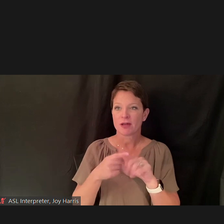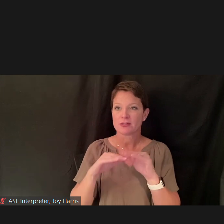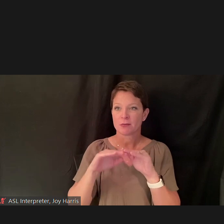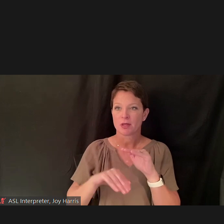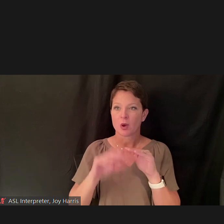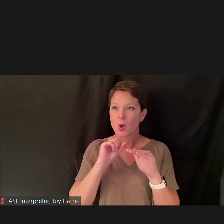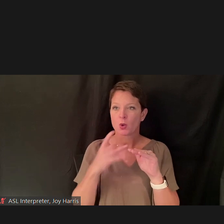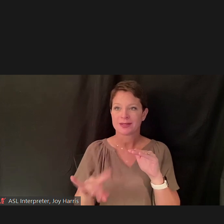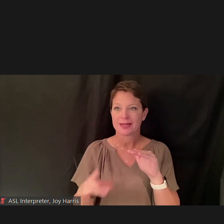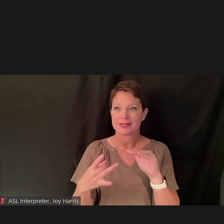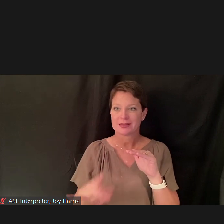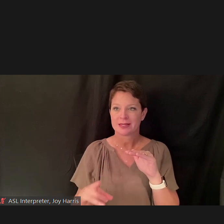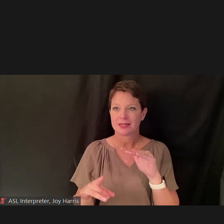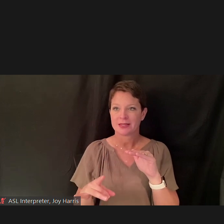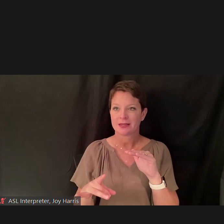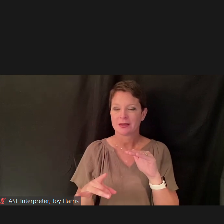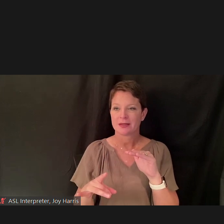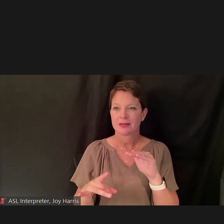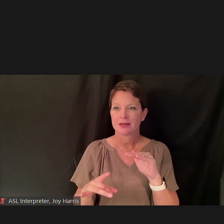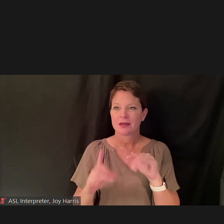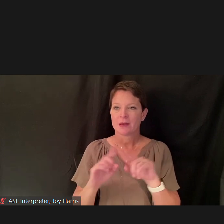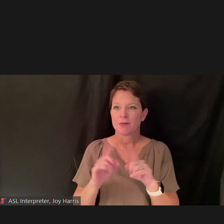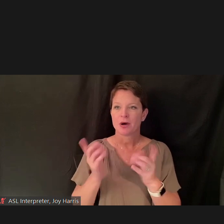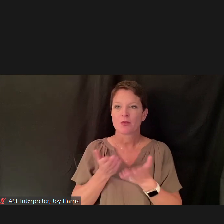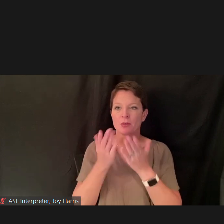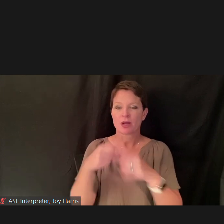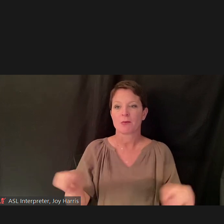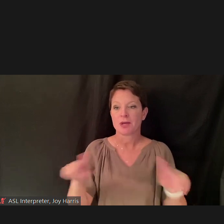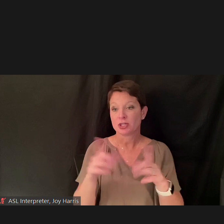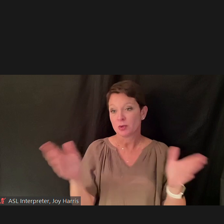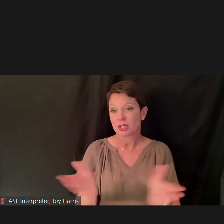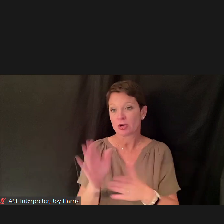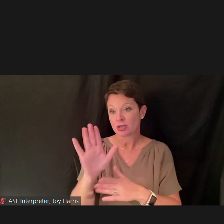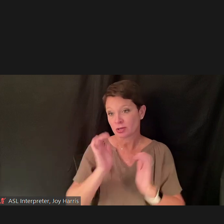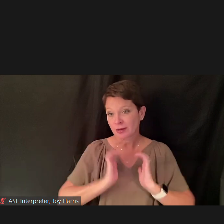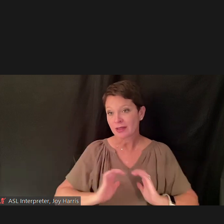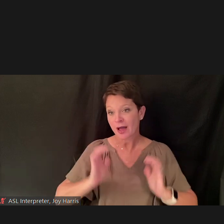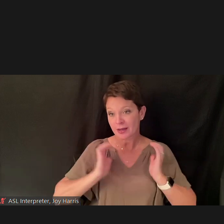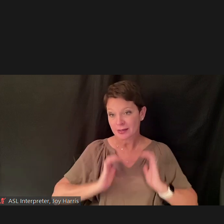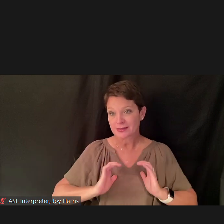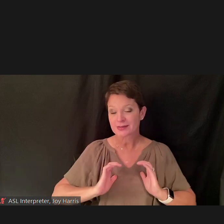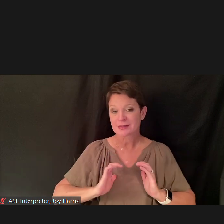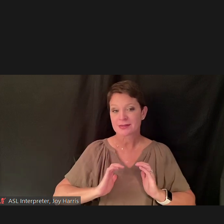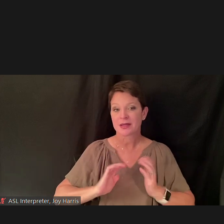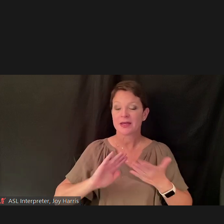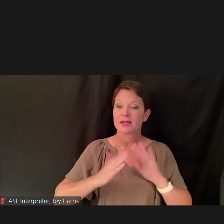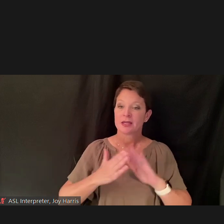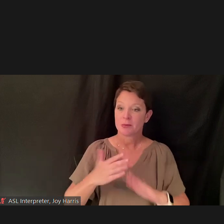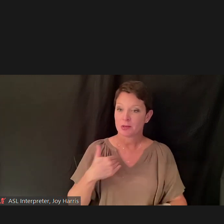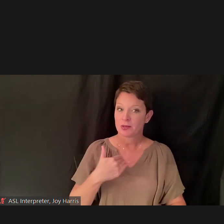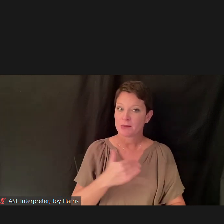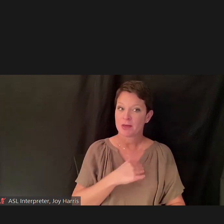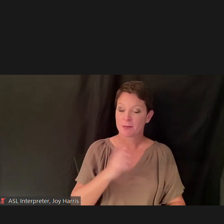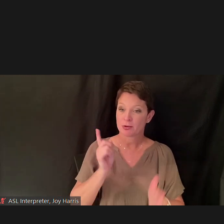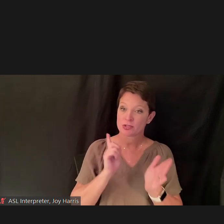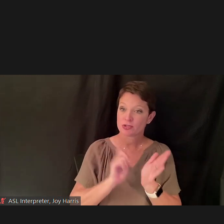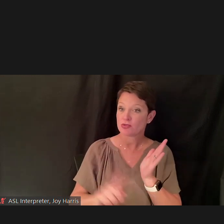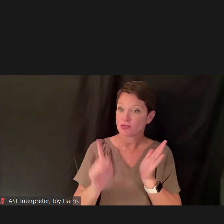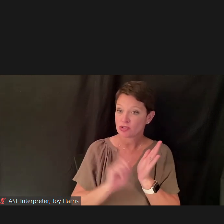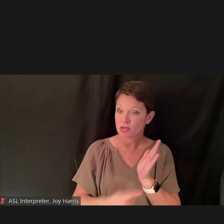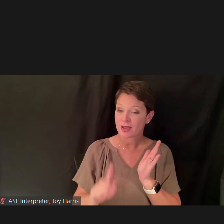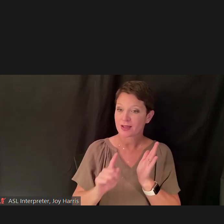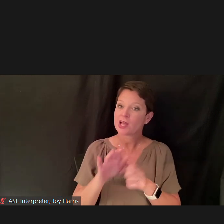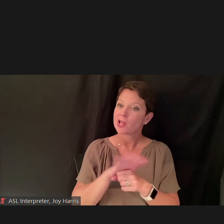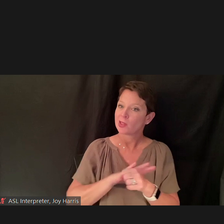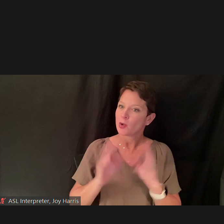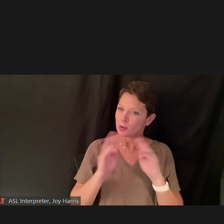son gratis para niños menores de 18 años. community members to visit our Insta